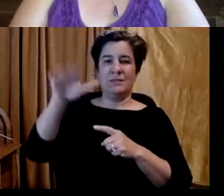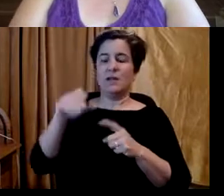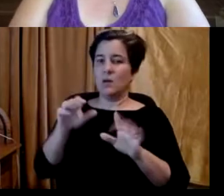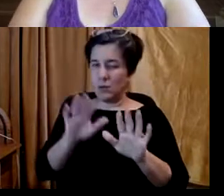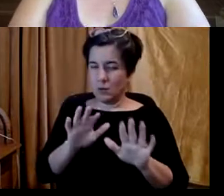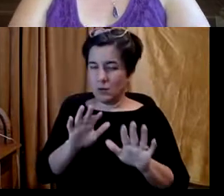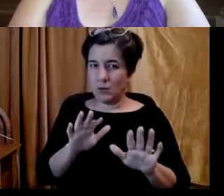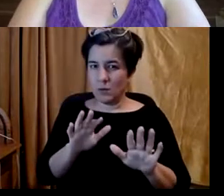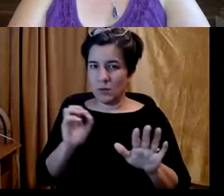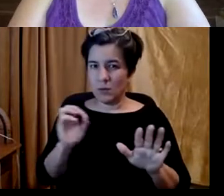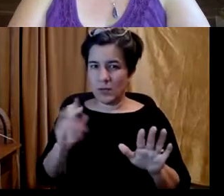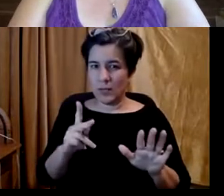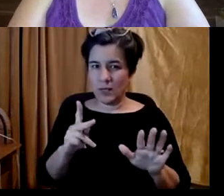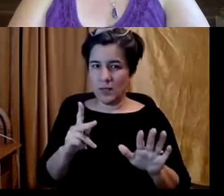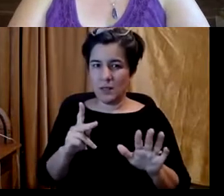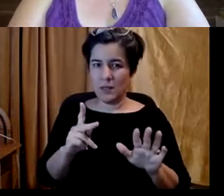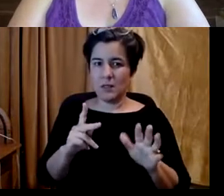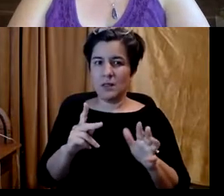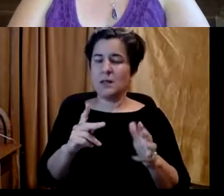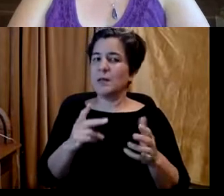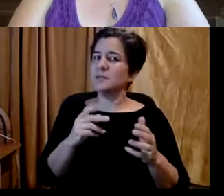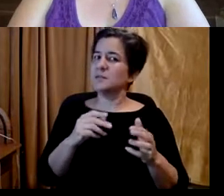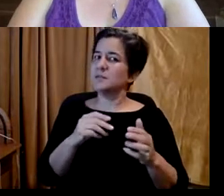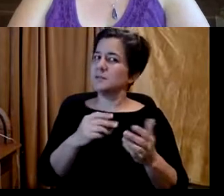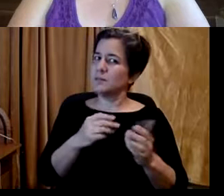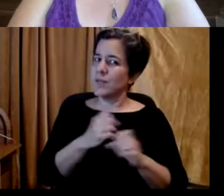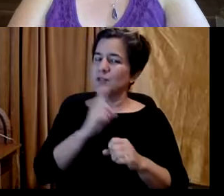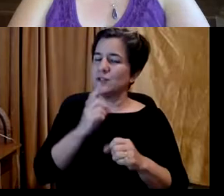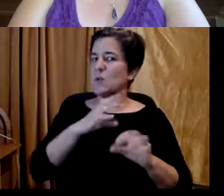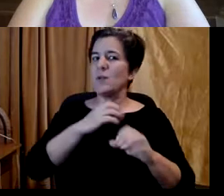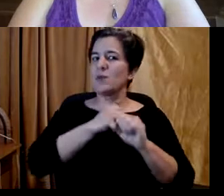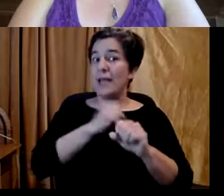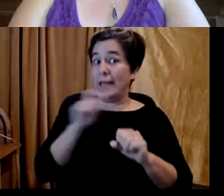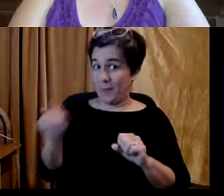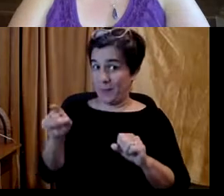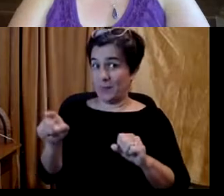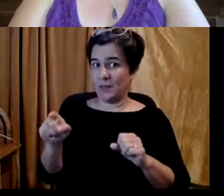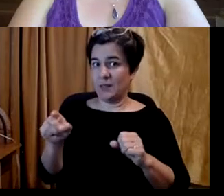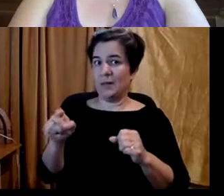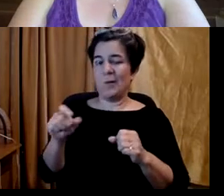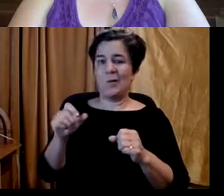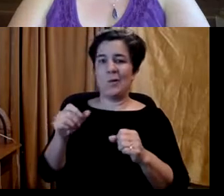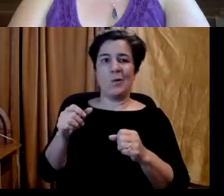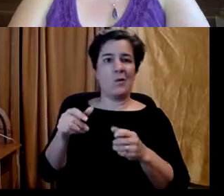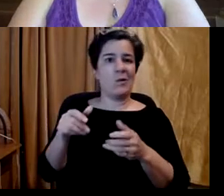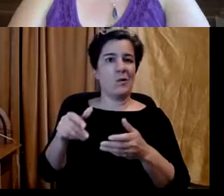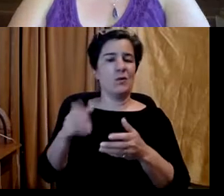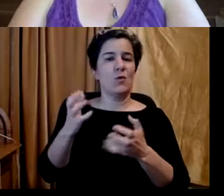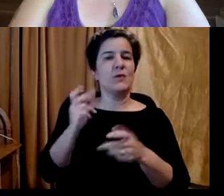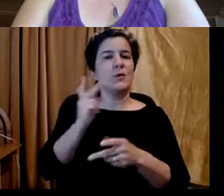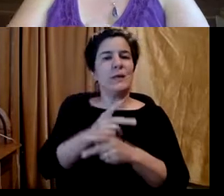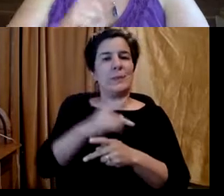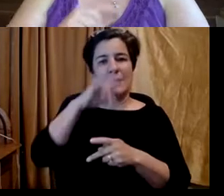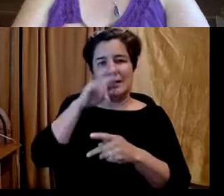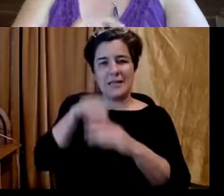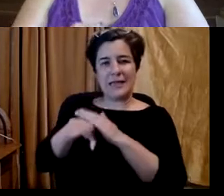you're wanting to protect him in some way, or wanting to protect the kids being able to have access to him. No. Because